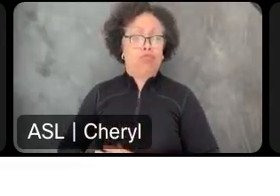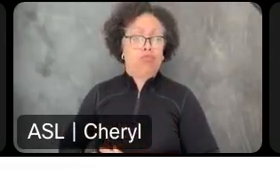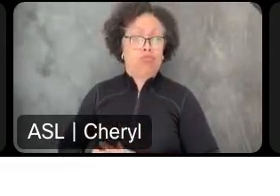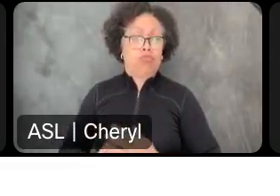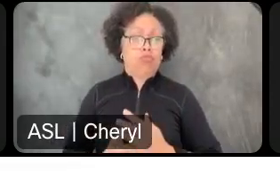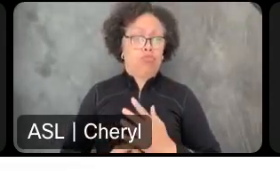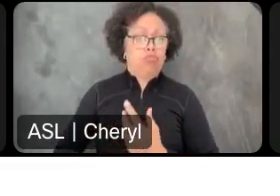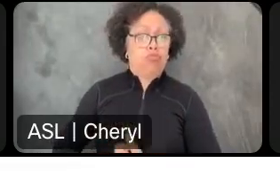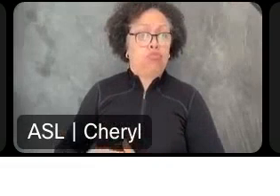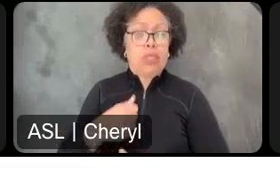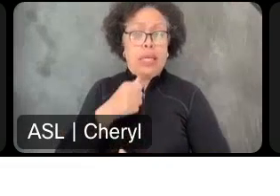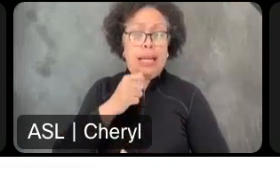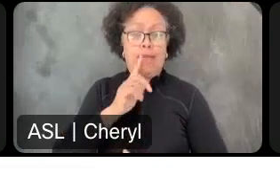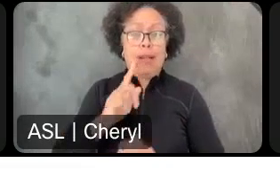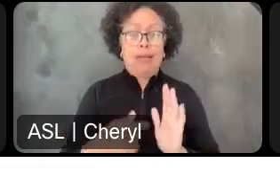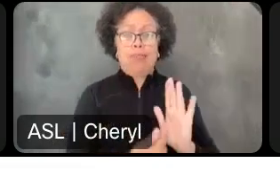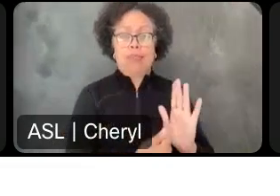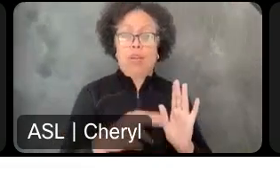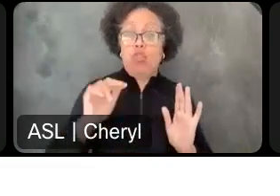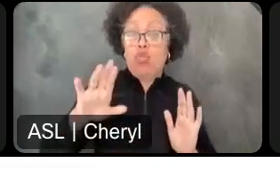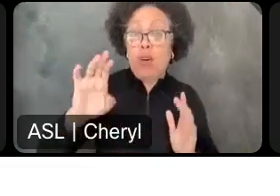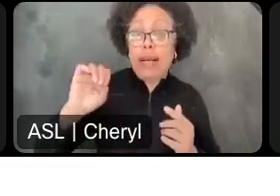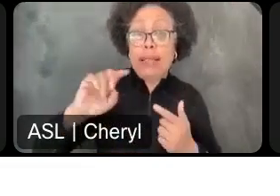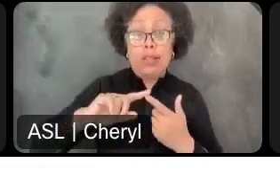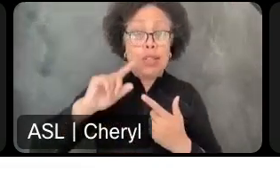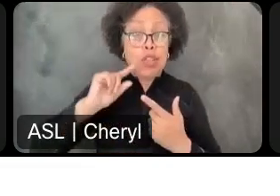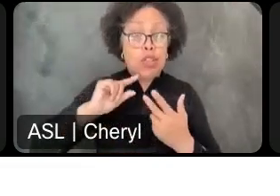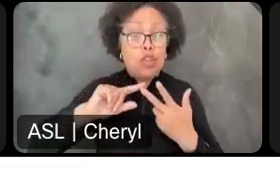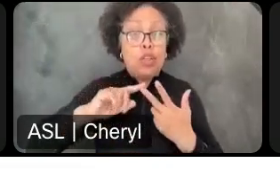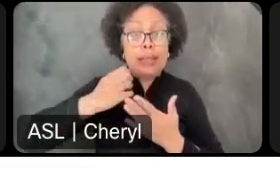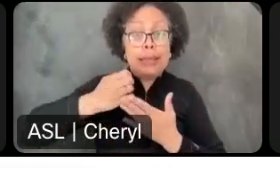gender, sexuality, economic status,